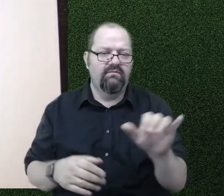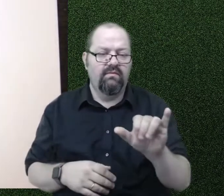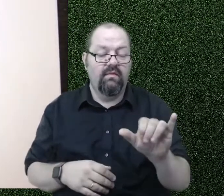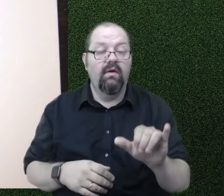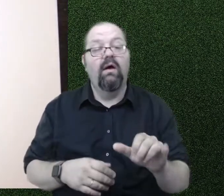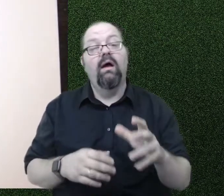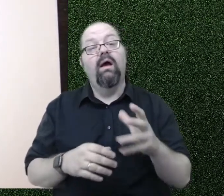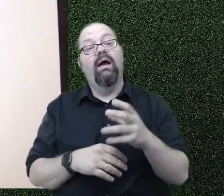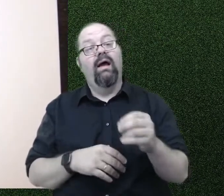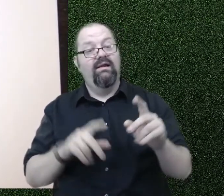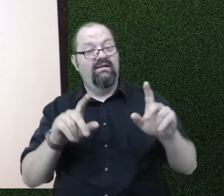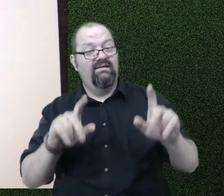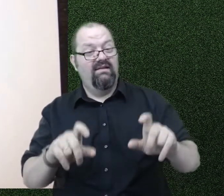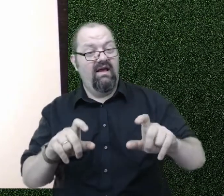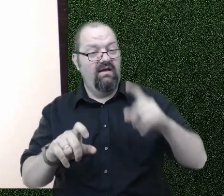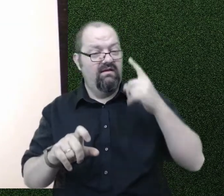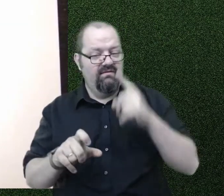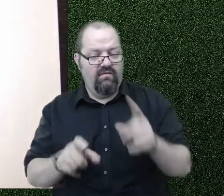for parallel vectors.